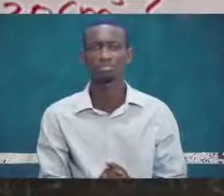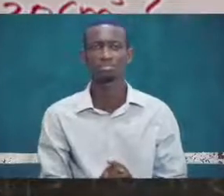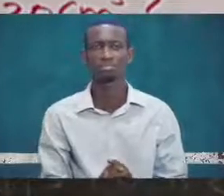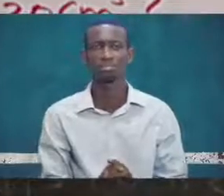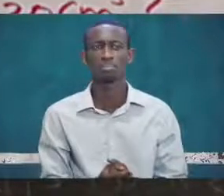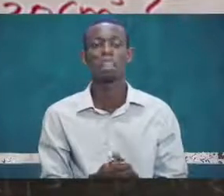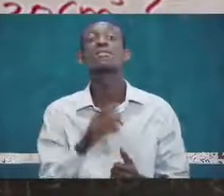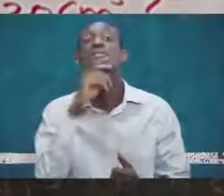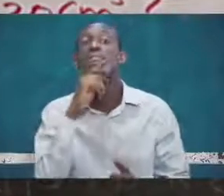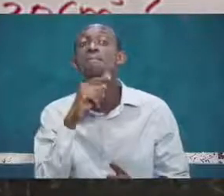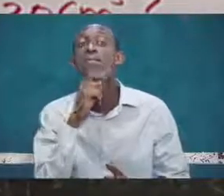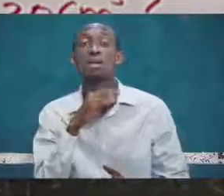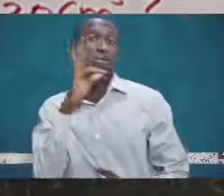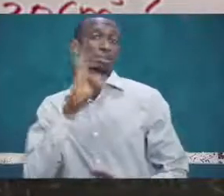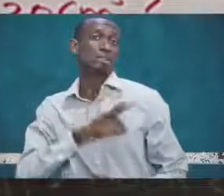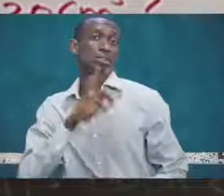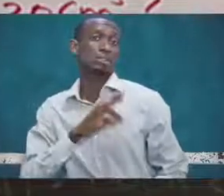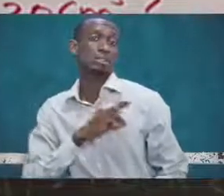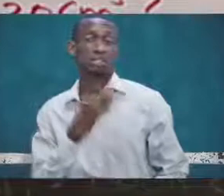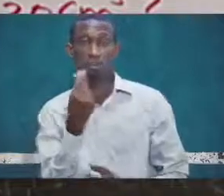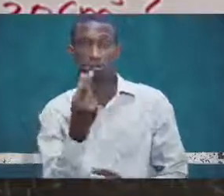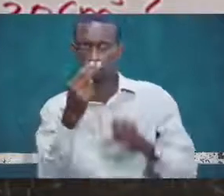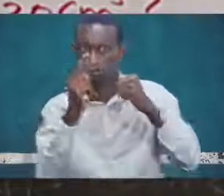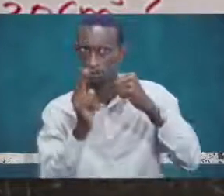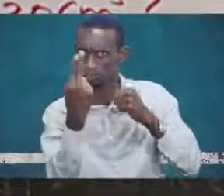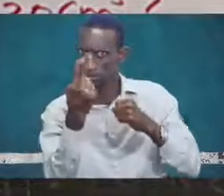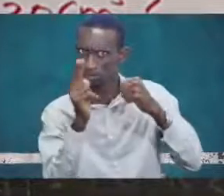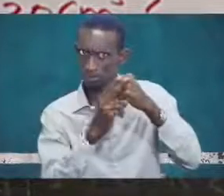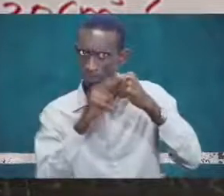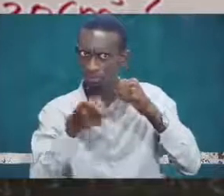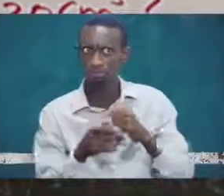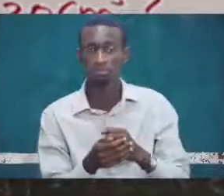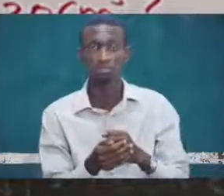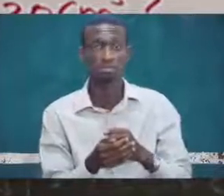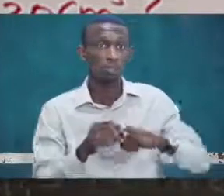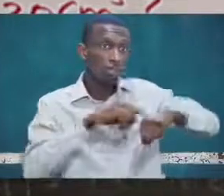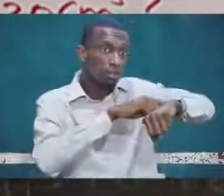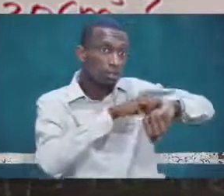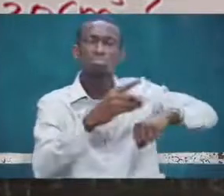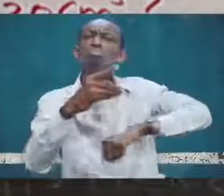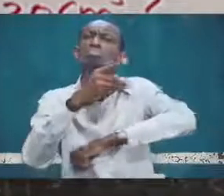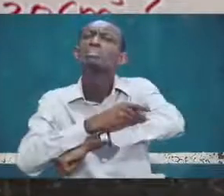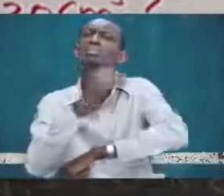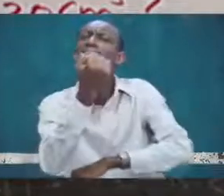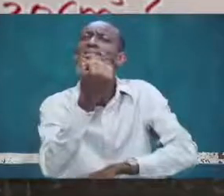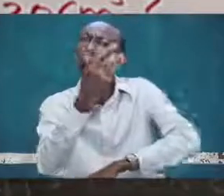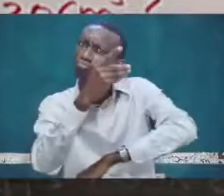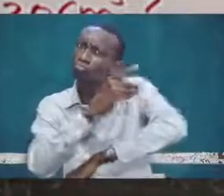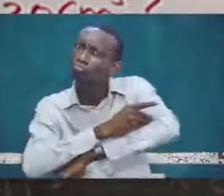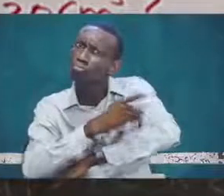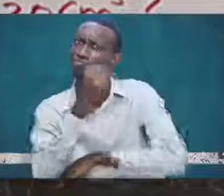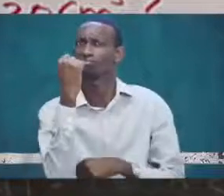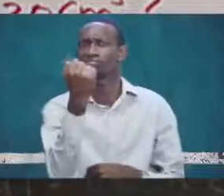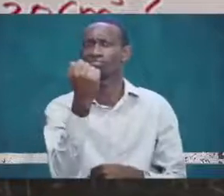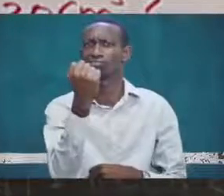a man earns 20,000 Rwandan francs in 5 days. I want you to remember this, in 5 days.